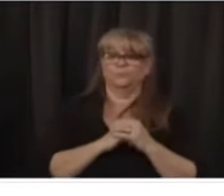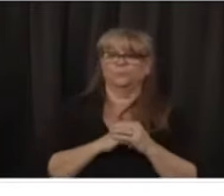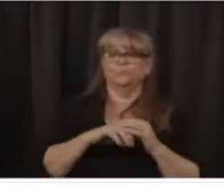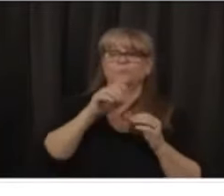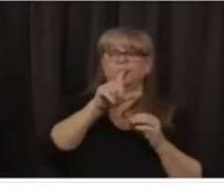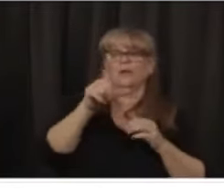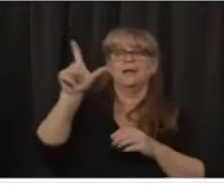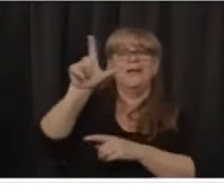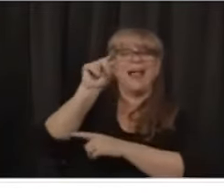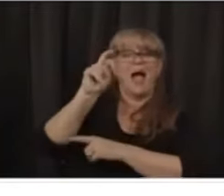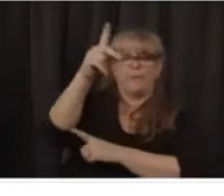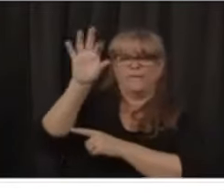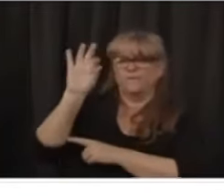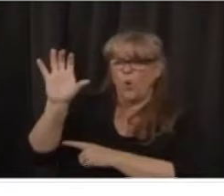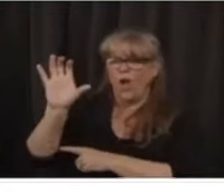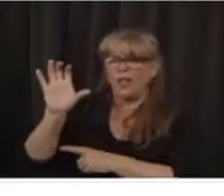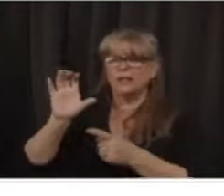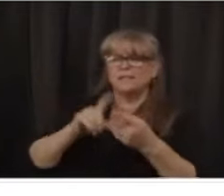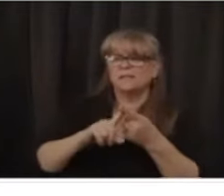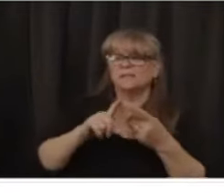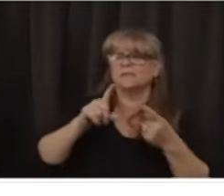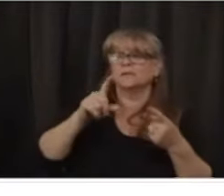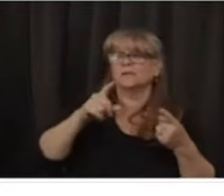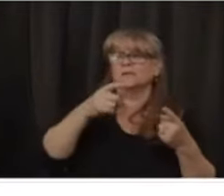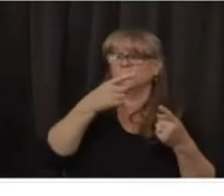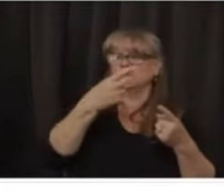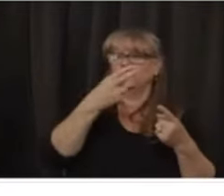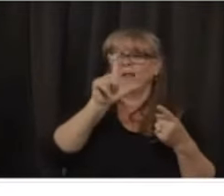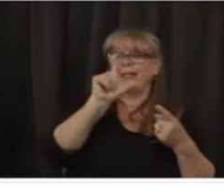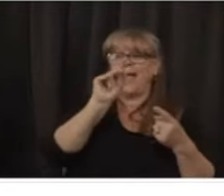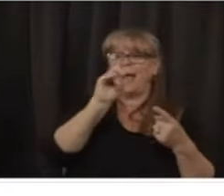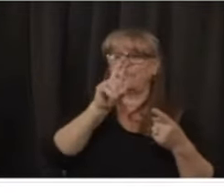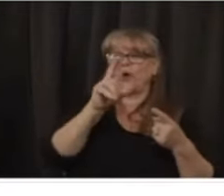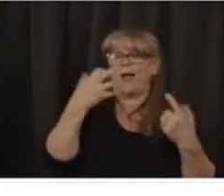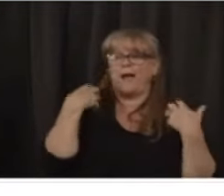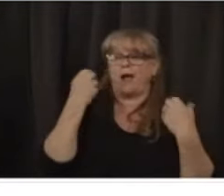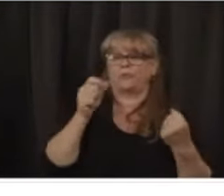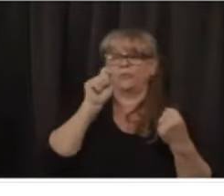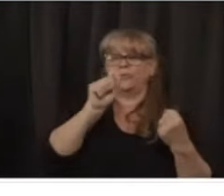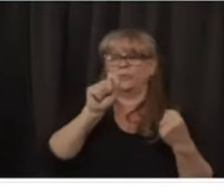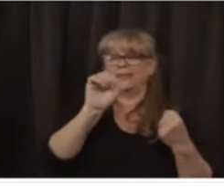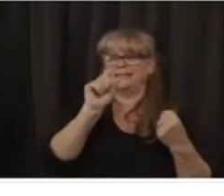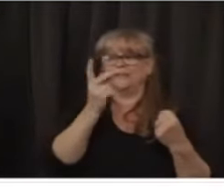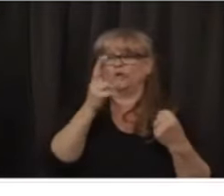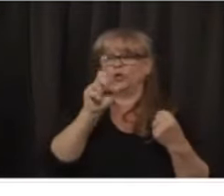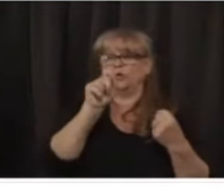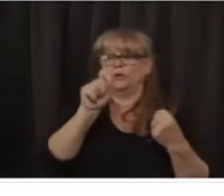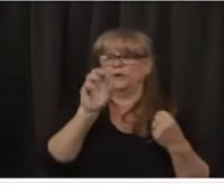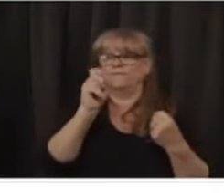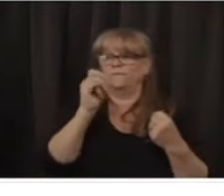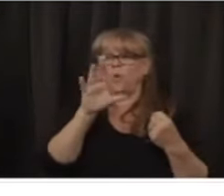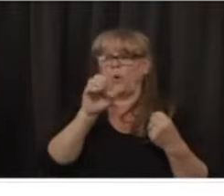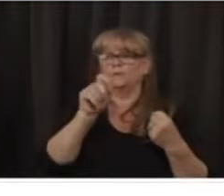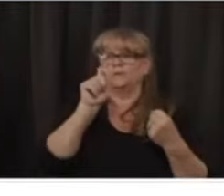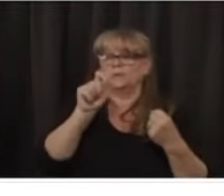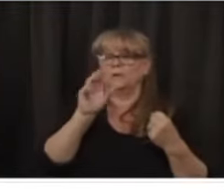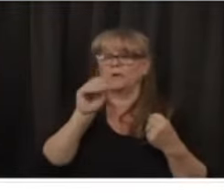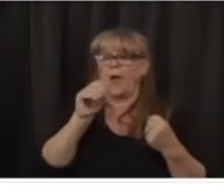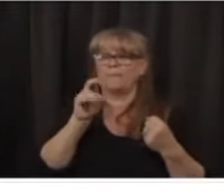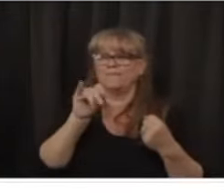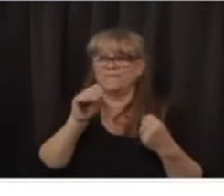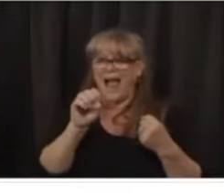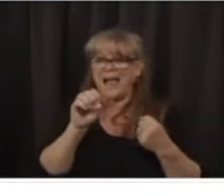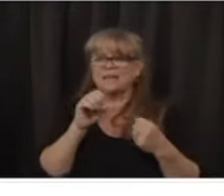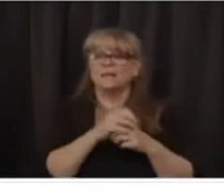Grand Junction Convention Center, Wednesday through Saturday, 9 a.m. to 7 p.m. You can set up an appointment or just show up. And, of course, the Colorado